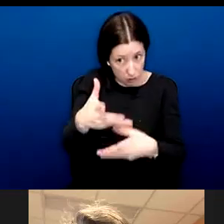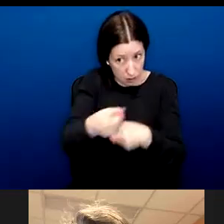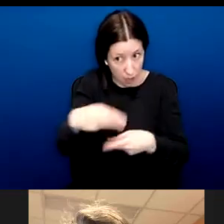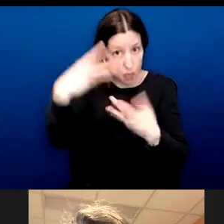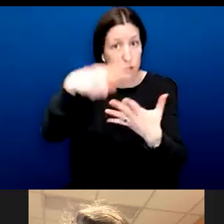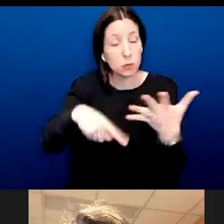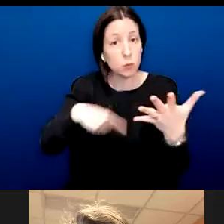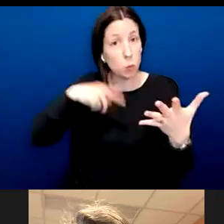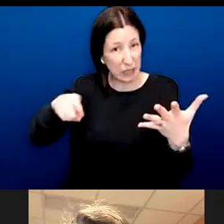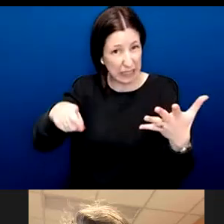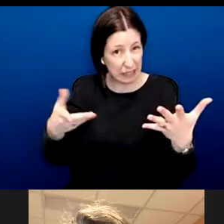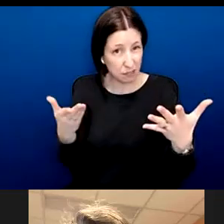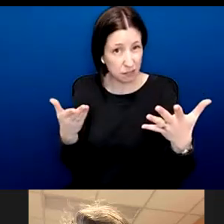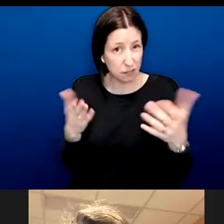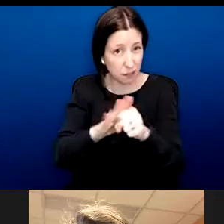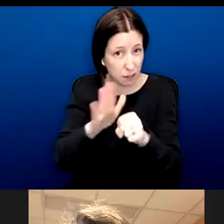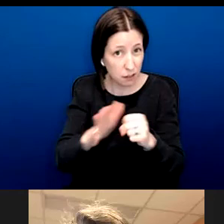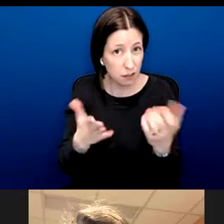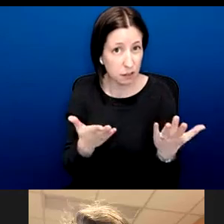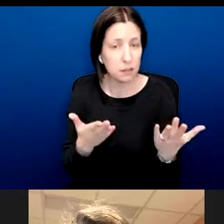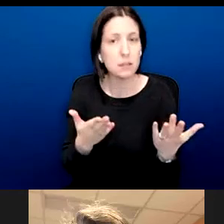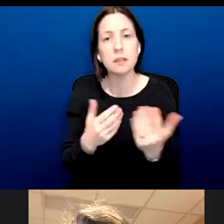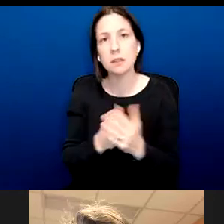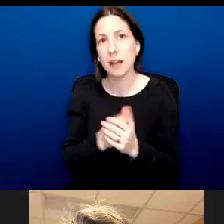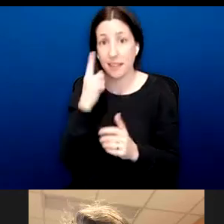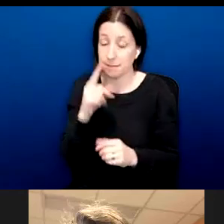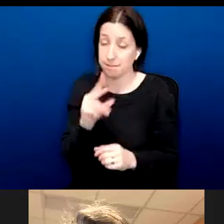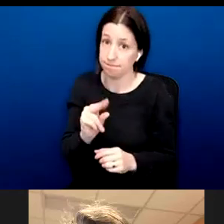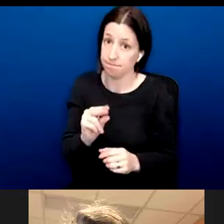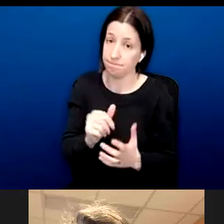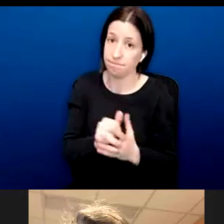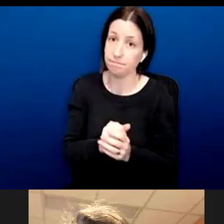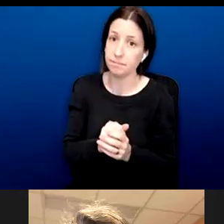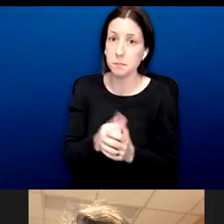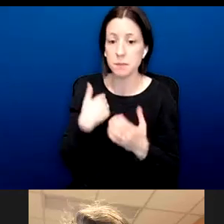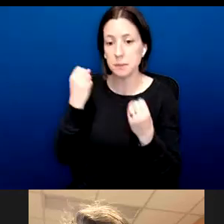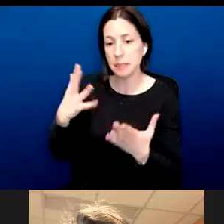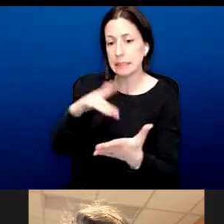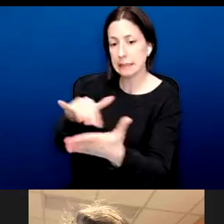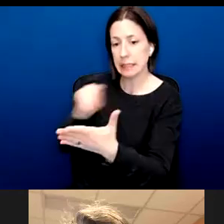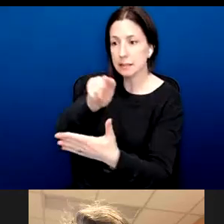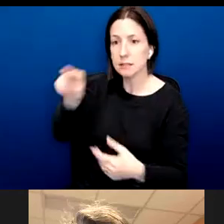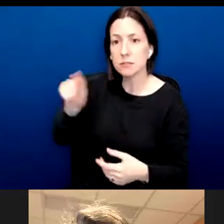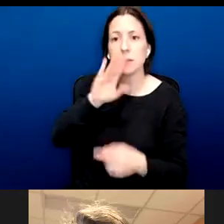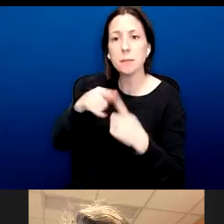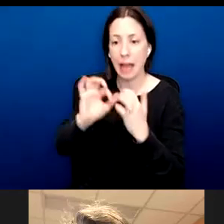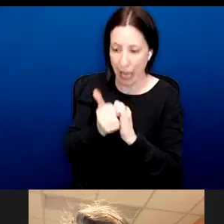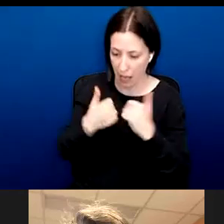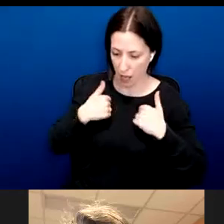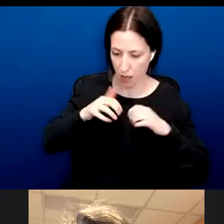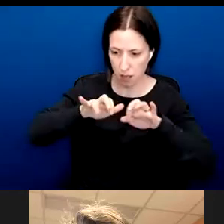I don't think that's the case. And there's tons of studies too, in which we're talking about basically how people search for things, and